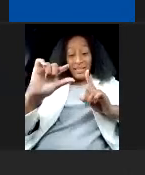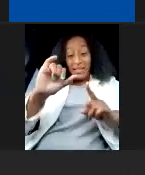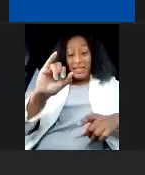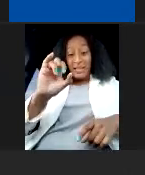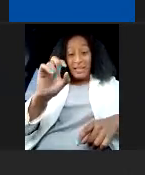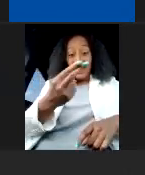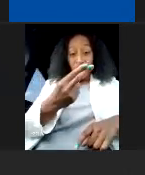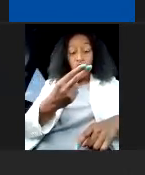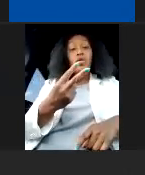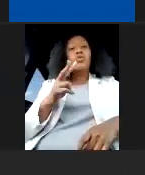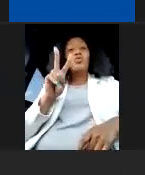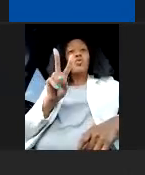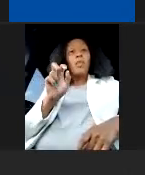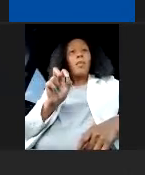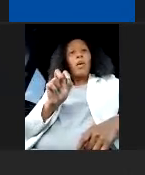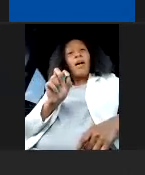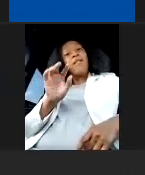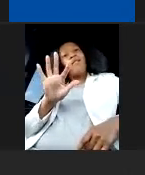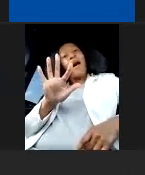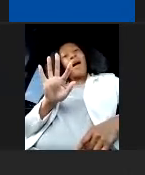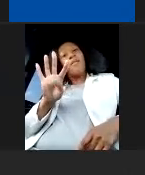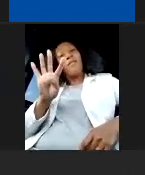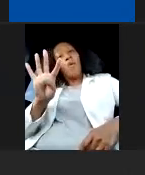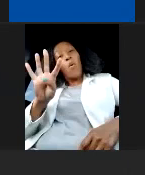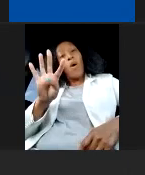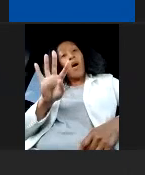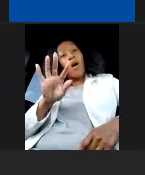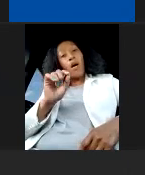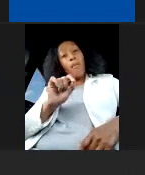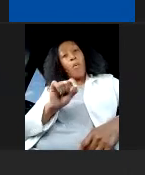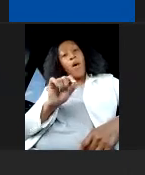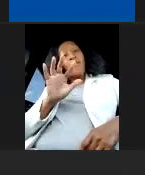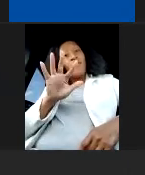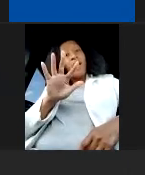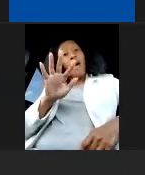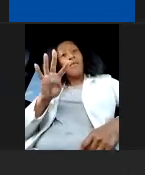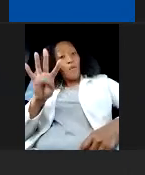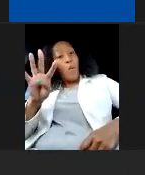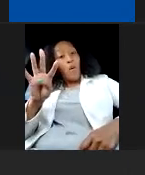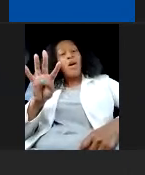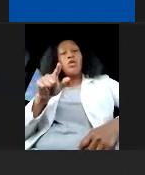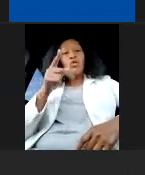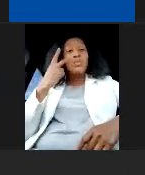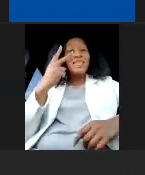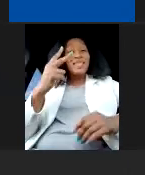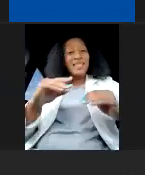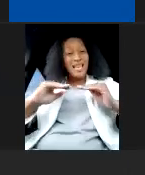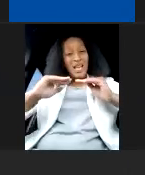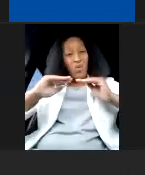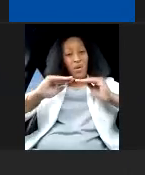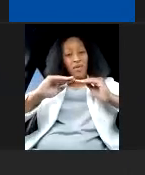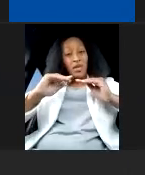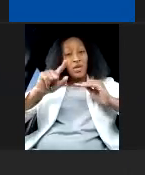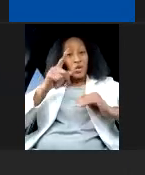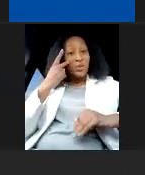2.54 centimeters. These things are equivalent. You'll find that in a conversion chart. And so if I